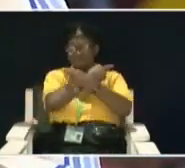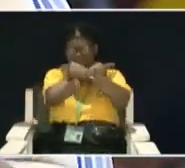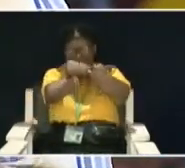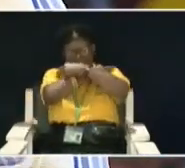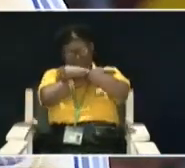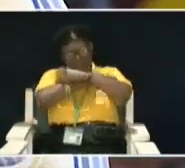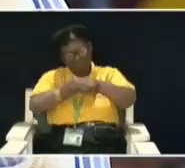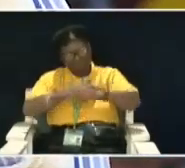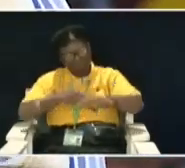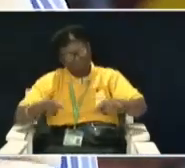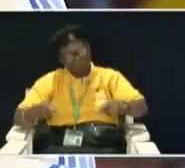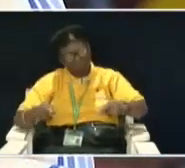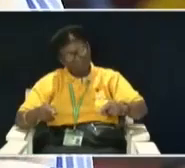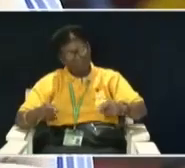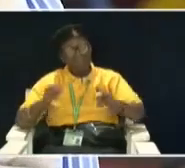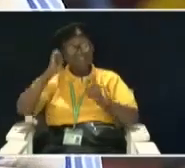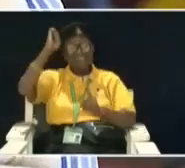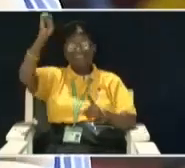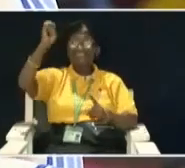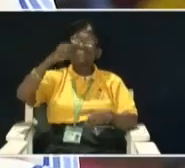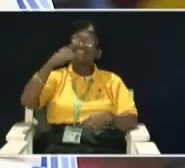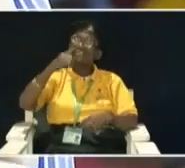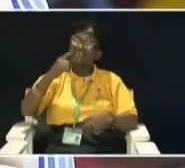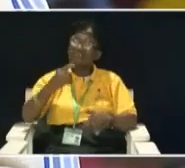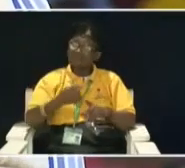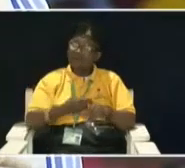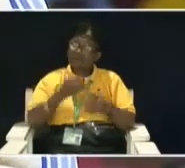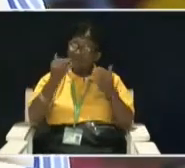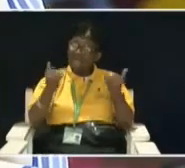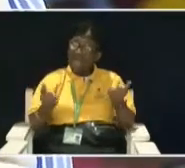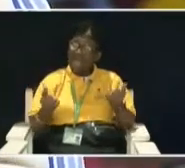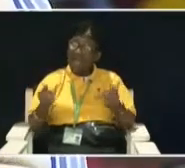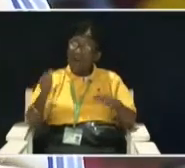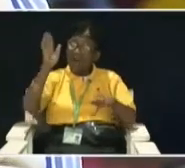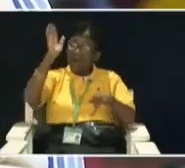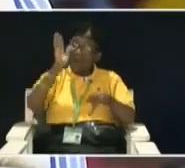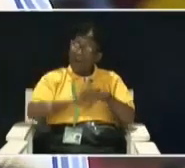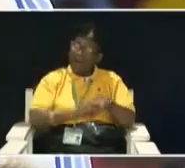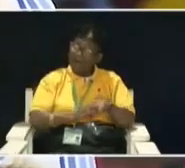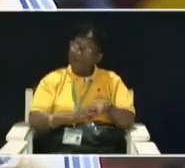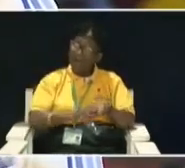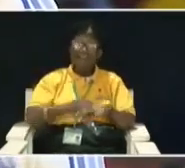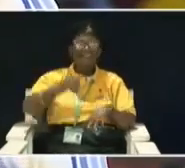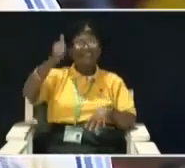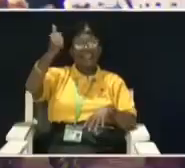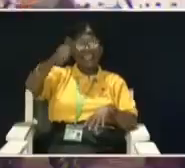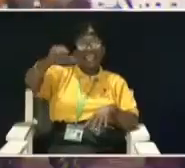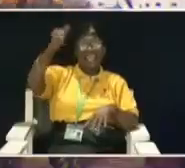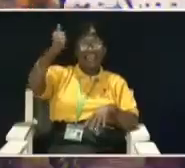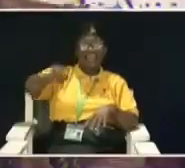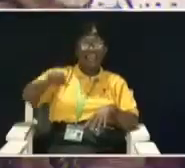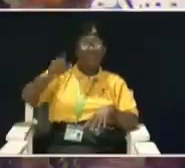He said, from now, anyone who messes with any of your children will die.